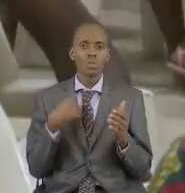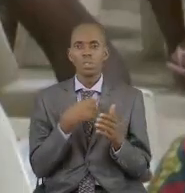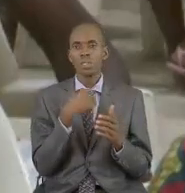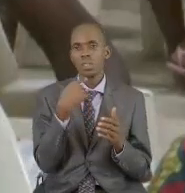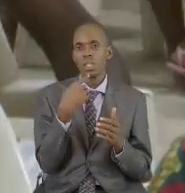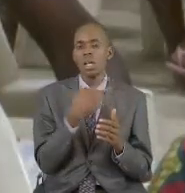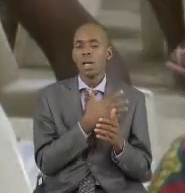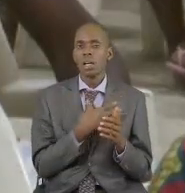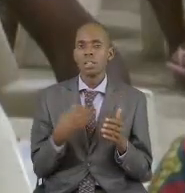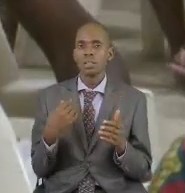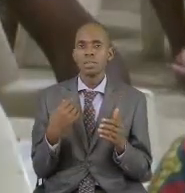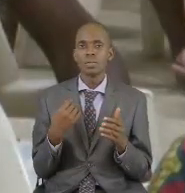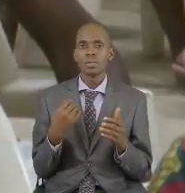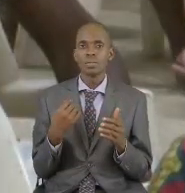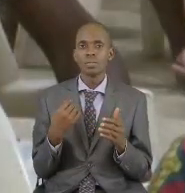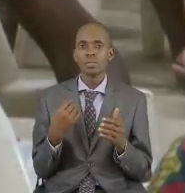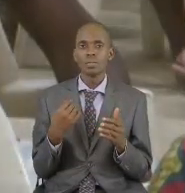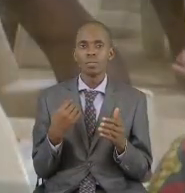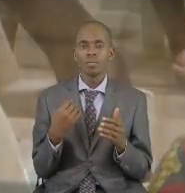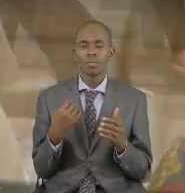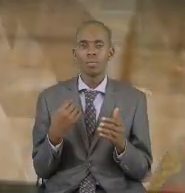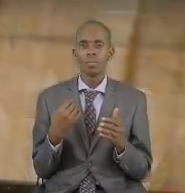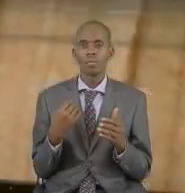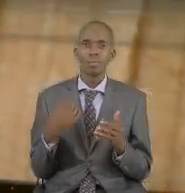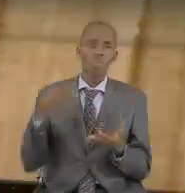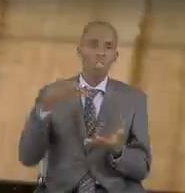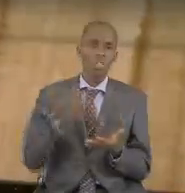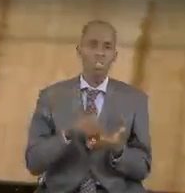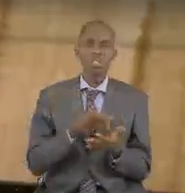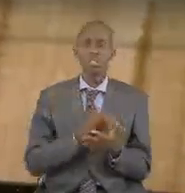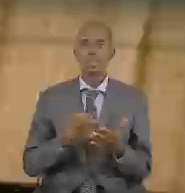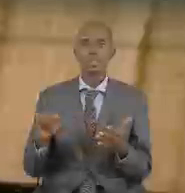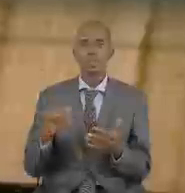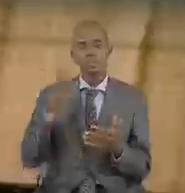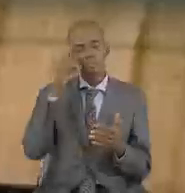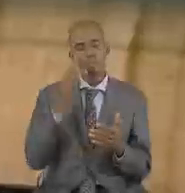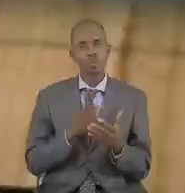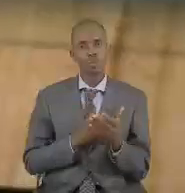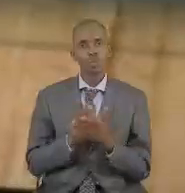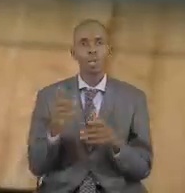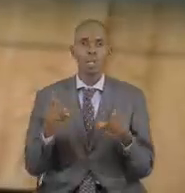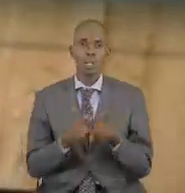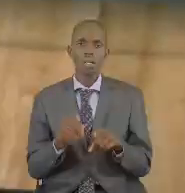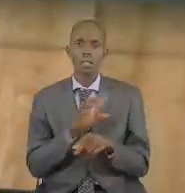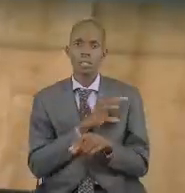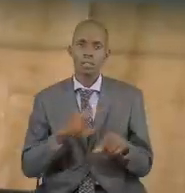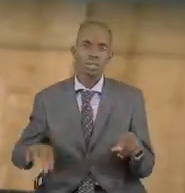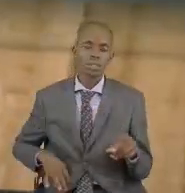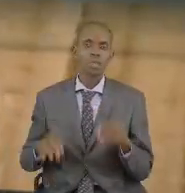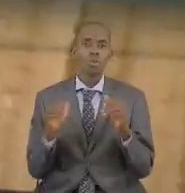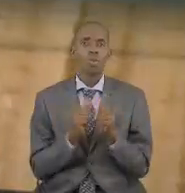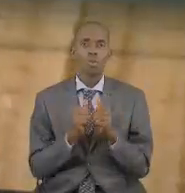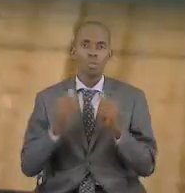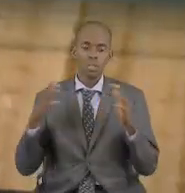something which is not the absolute truth. Standing for truth like Christ without